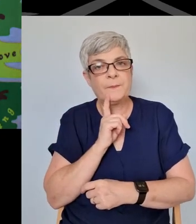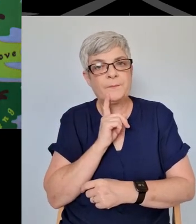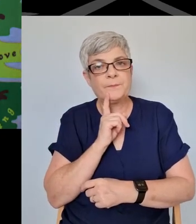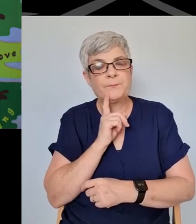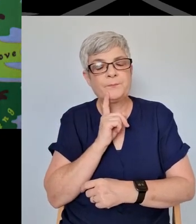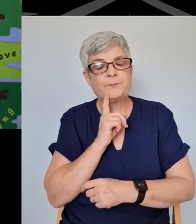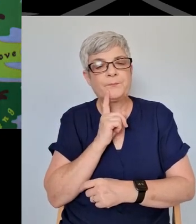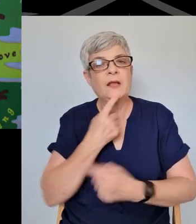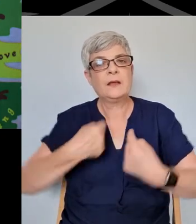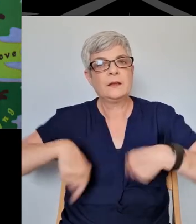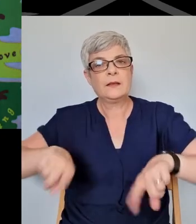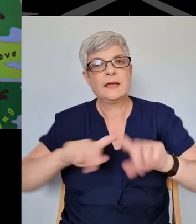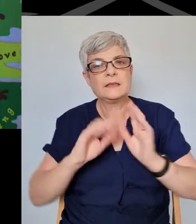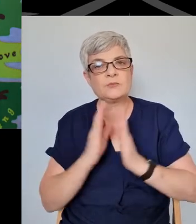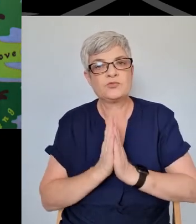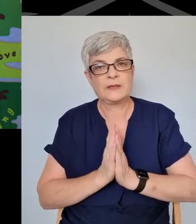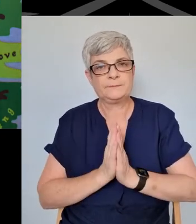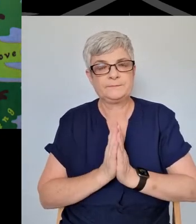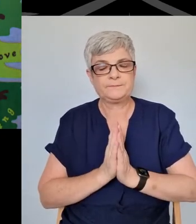Let us pray.